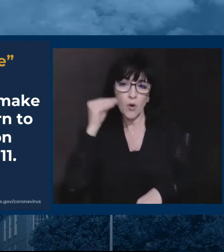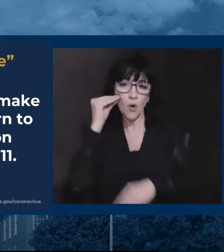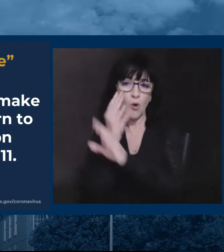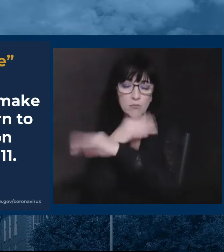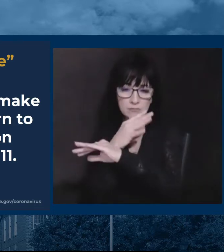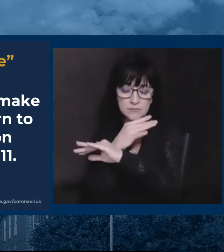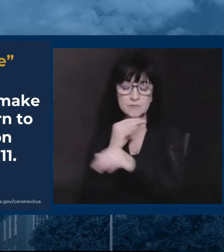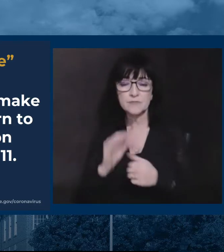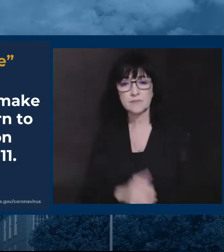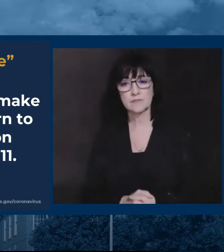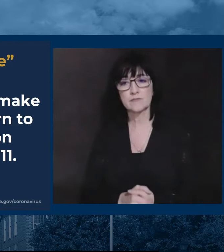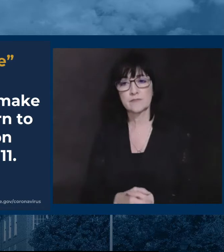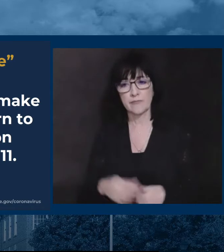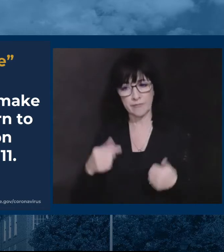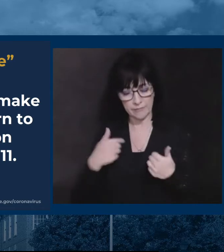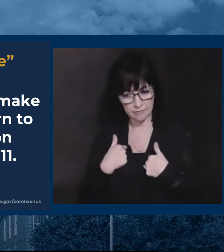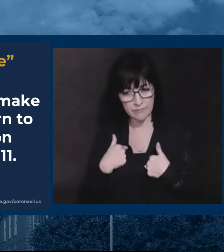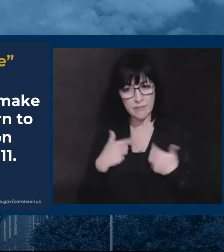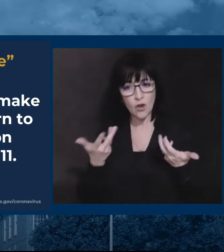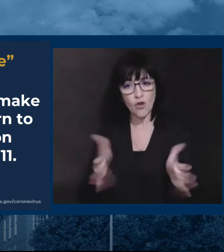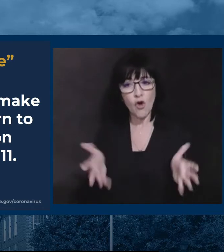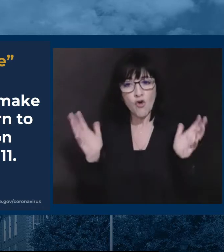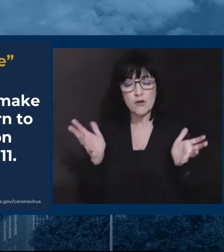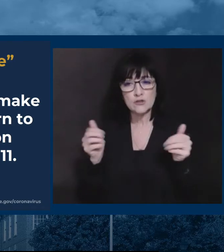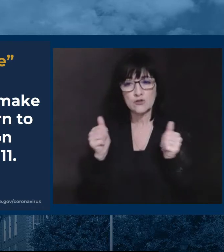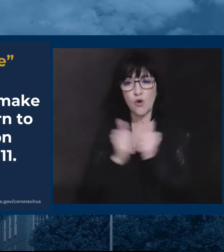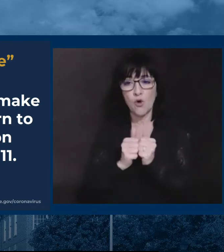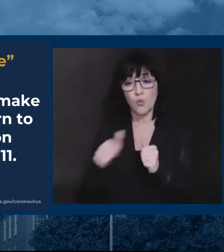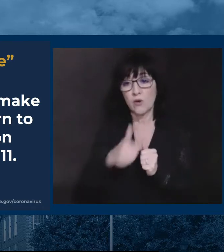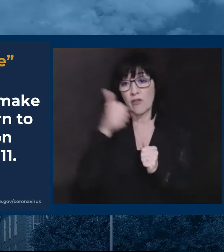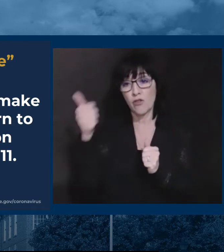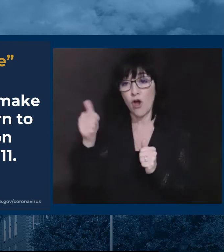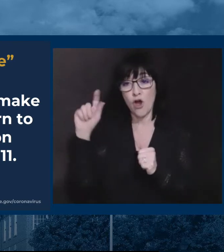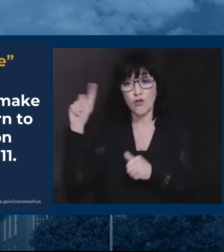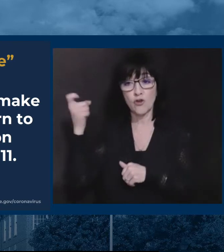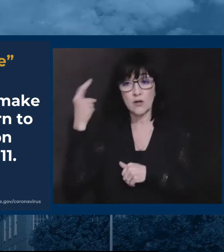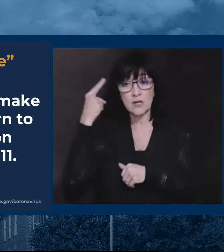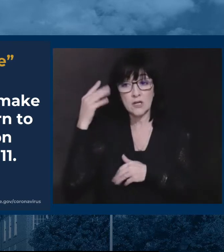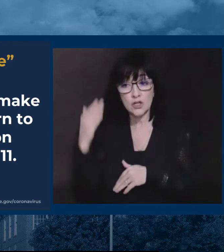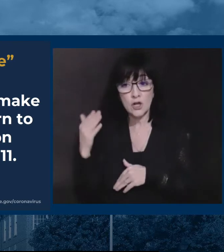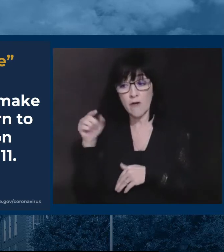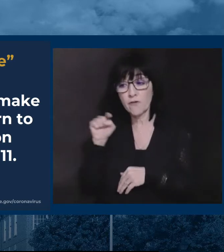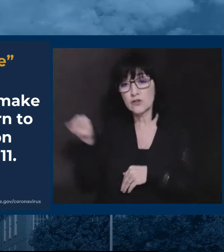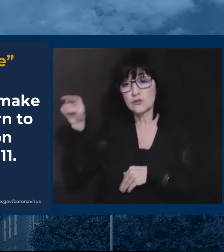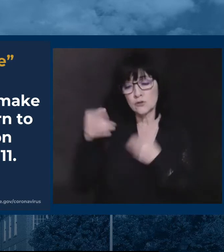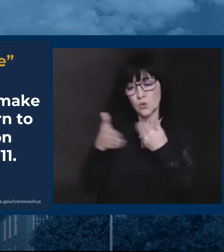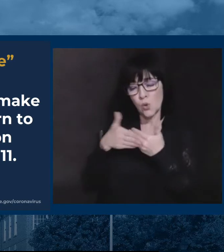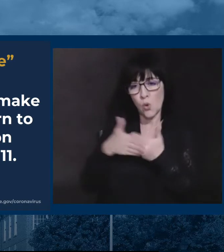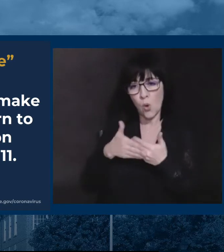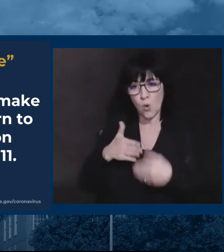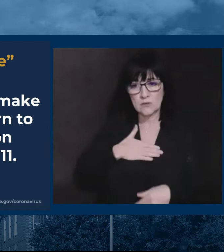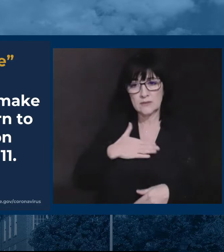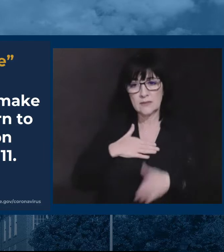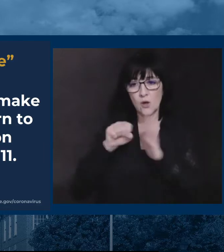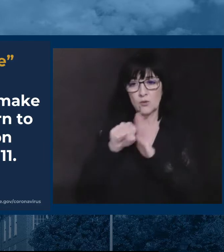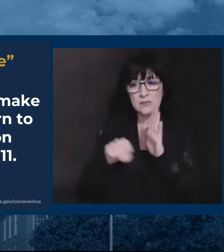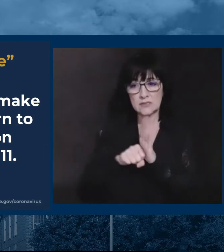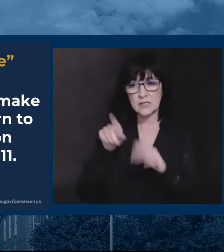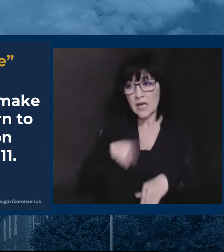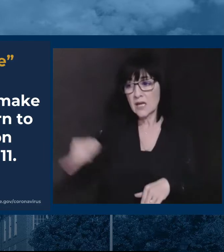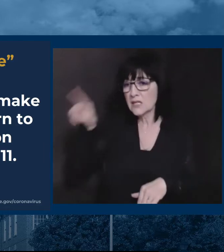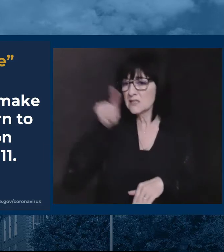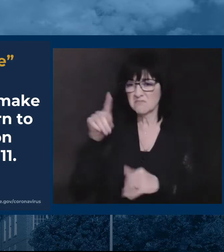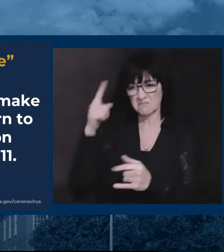across the country has this as a primary objective, and it's ours as well. So getting vaccines into the arms of